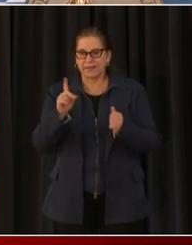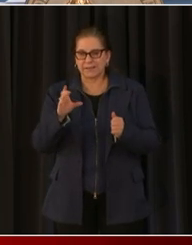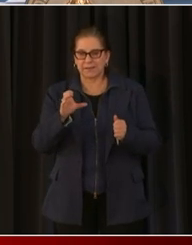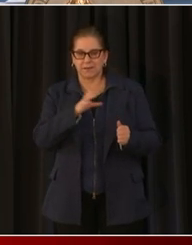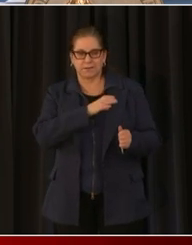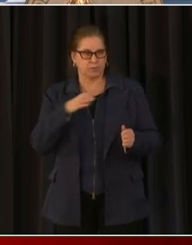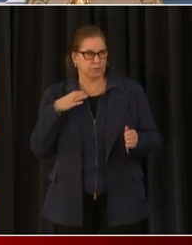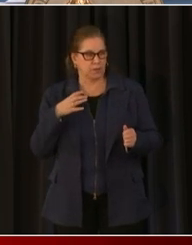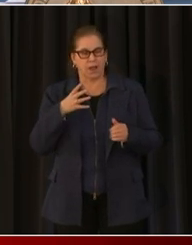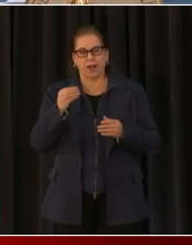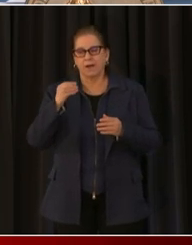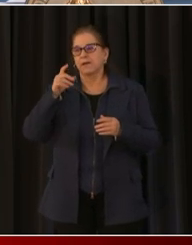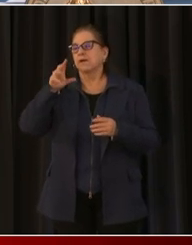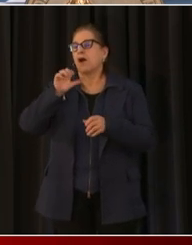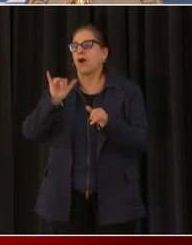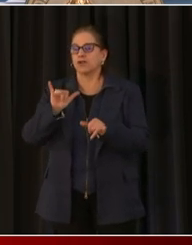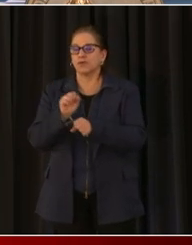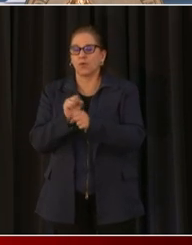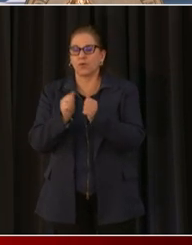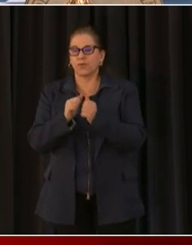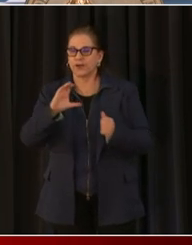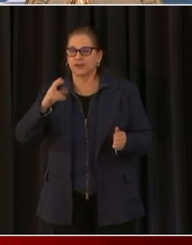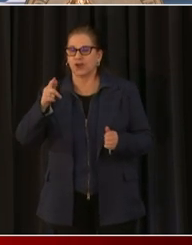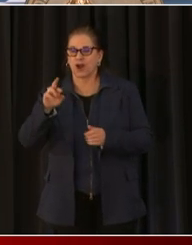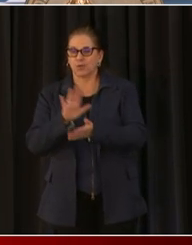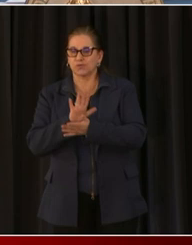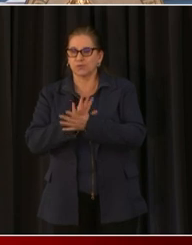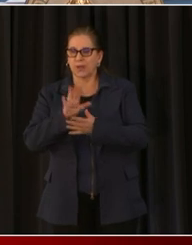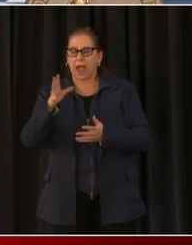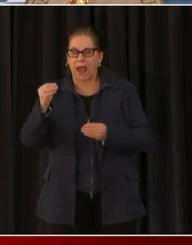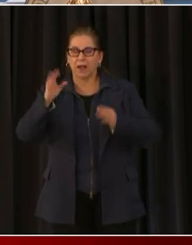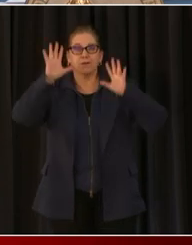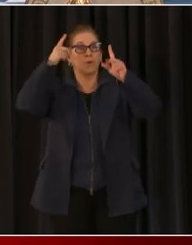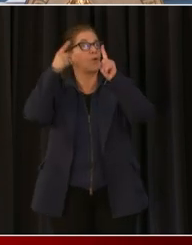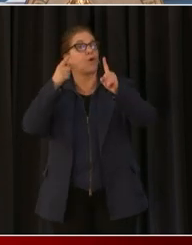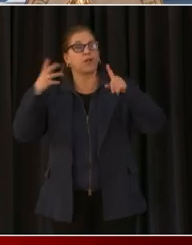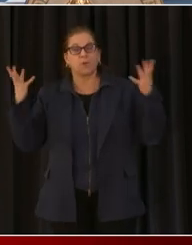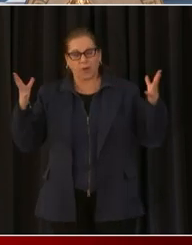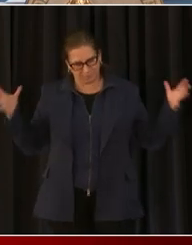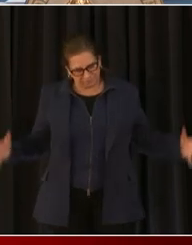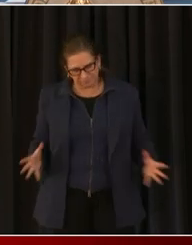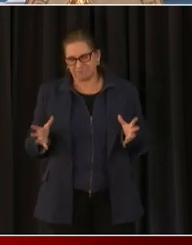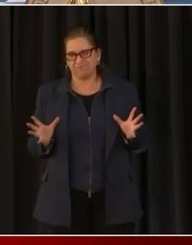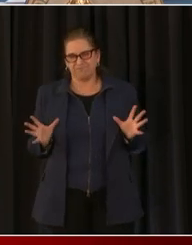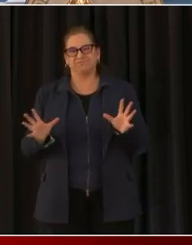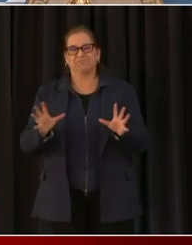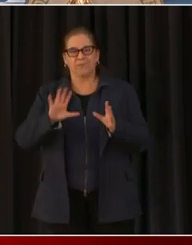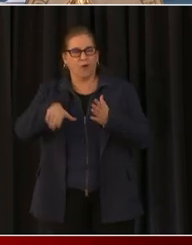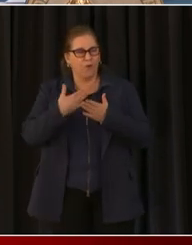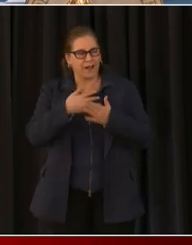Schools, that we're going to do what's necessary to get our kids back on track.